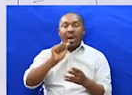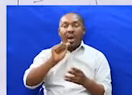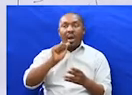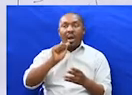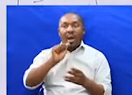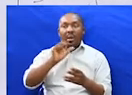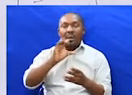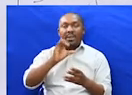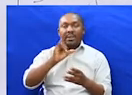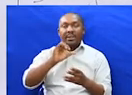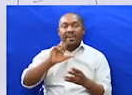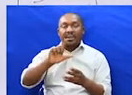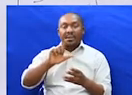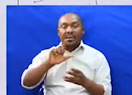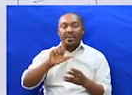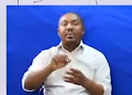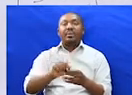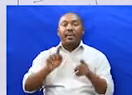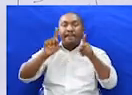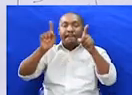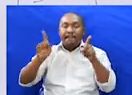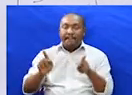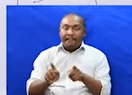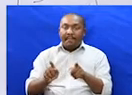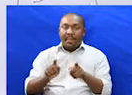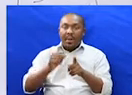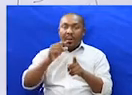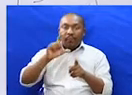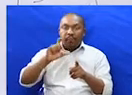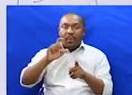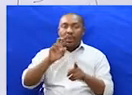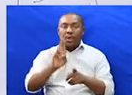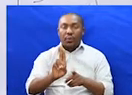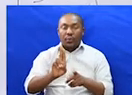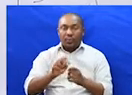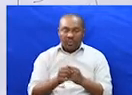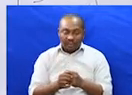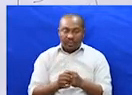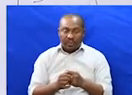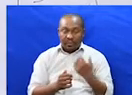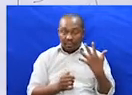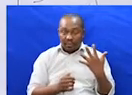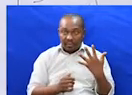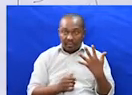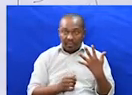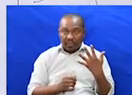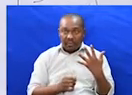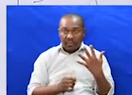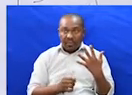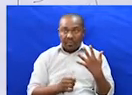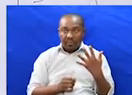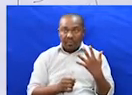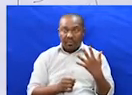represented by letter U. And the last one is guanine.